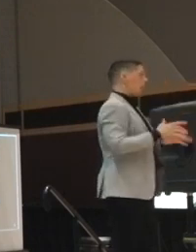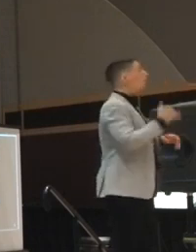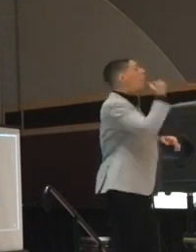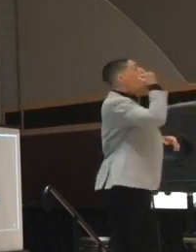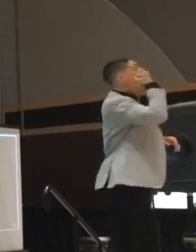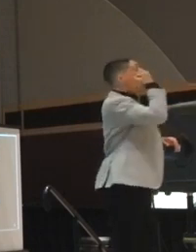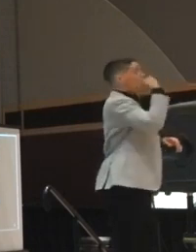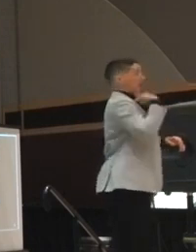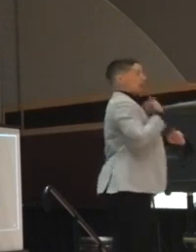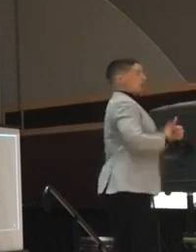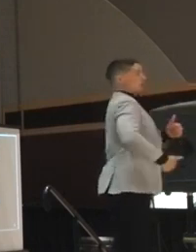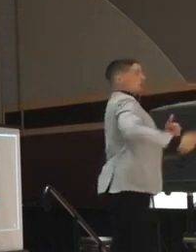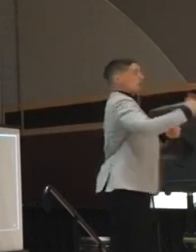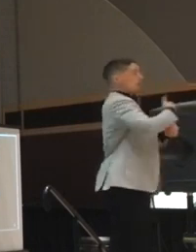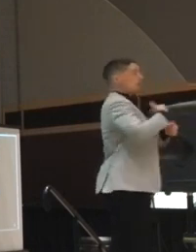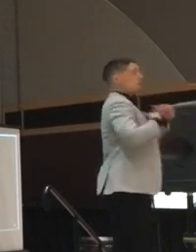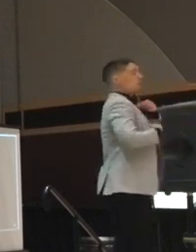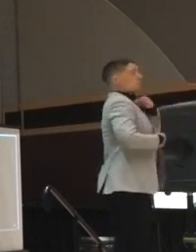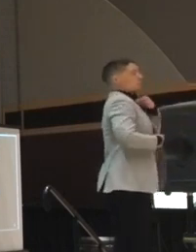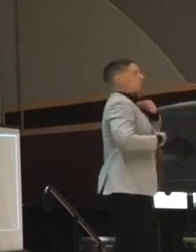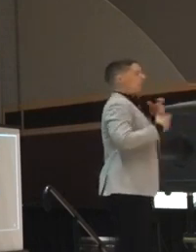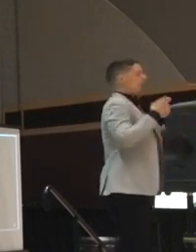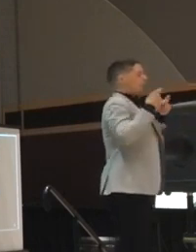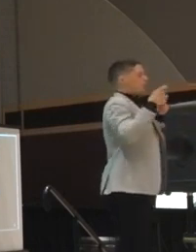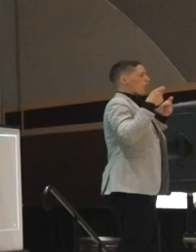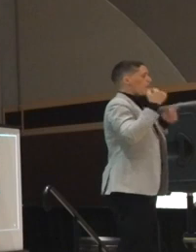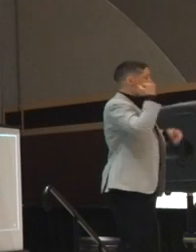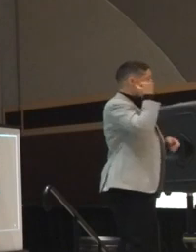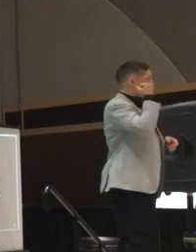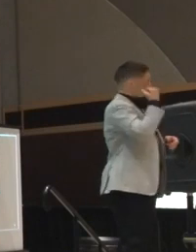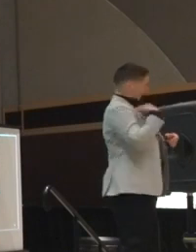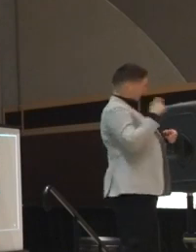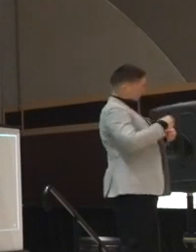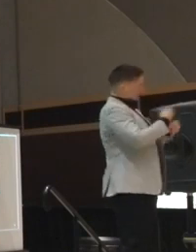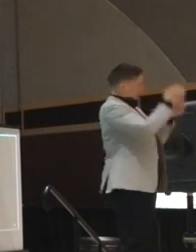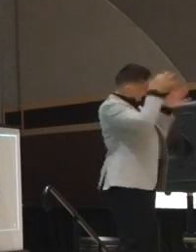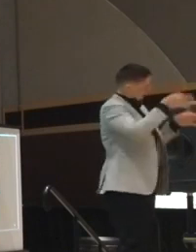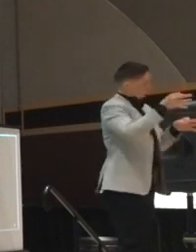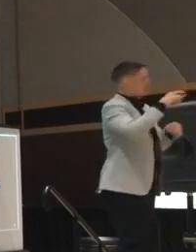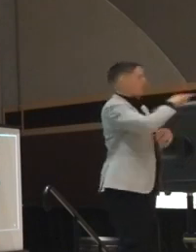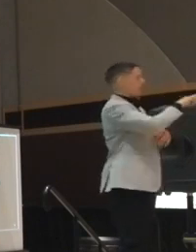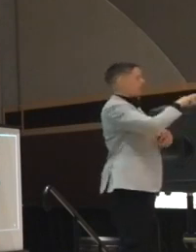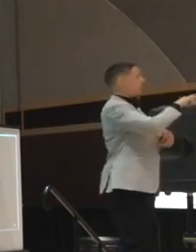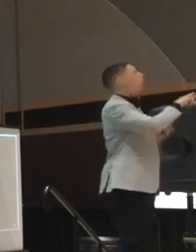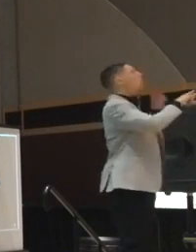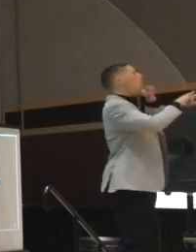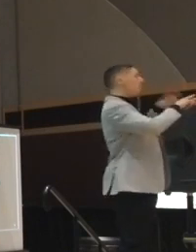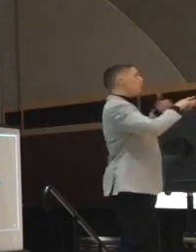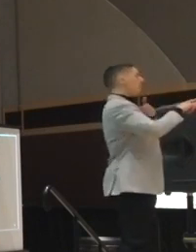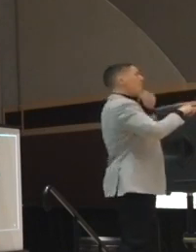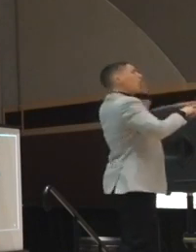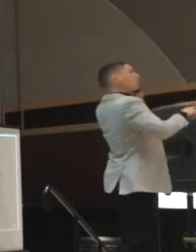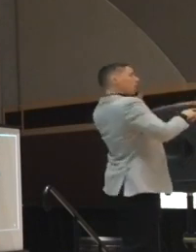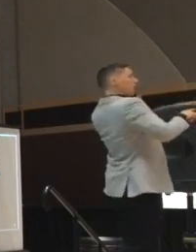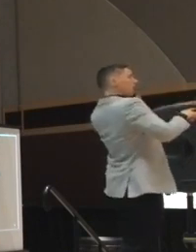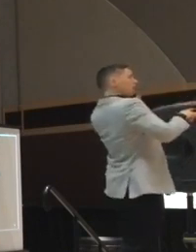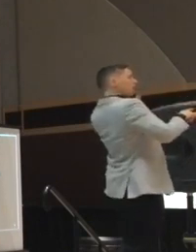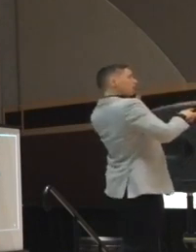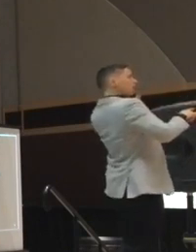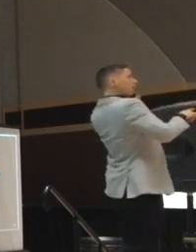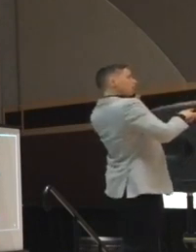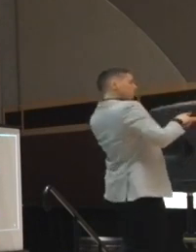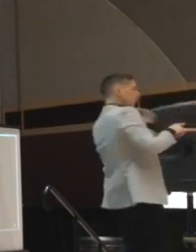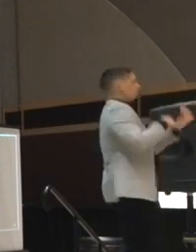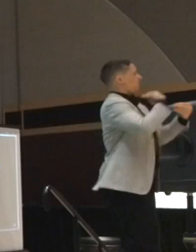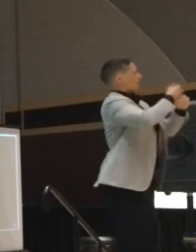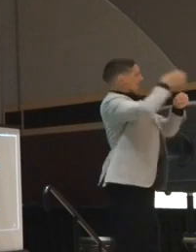charge. I got to make decisions about these planes. You need to be knowing enough so that you could make decisions.